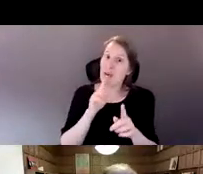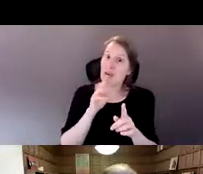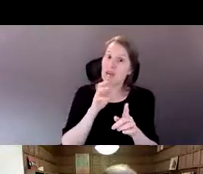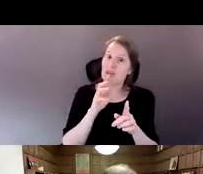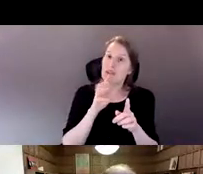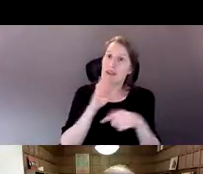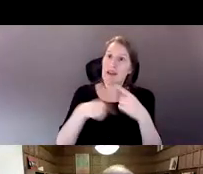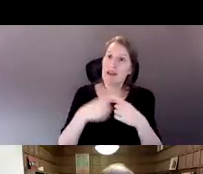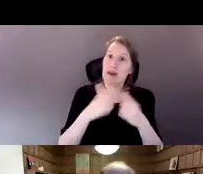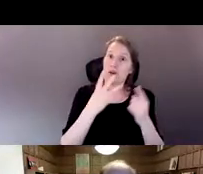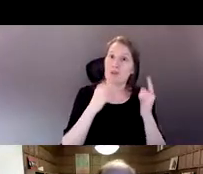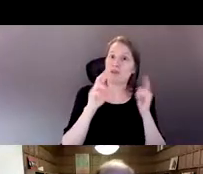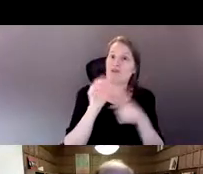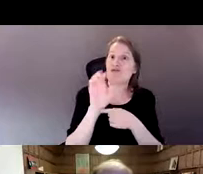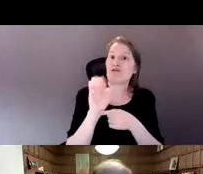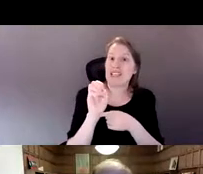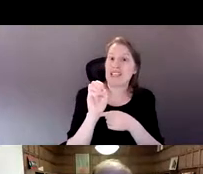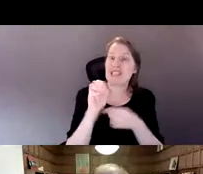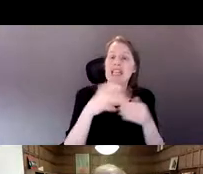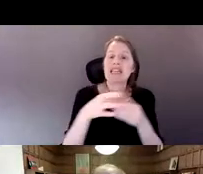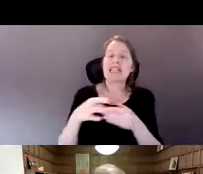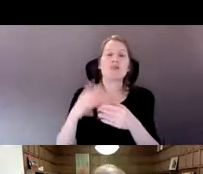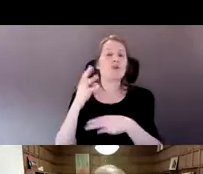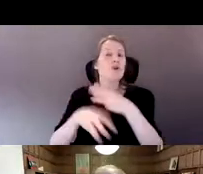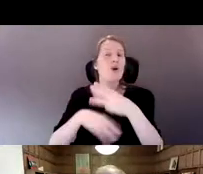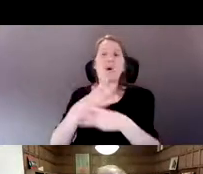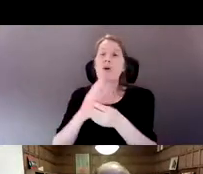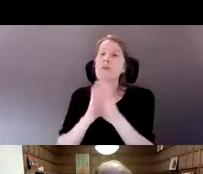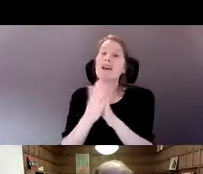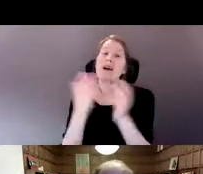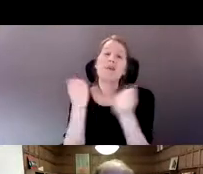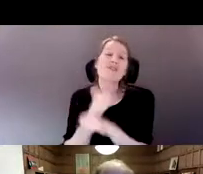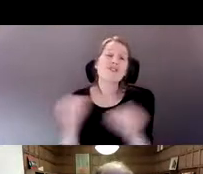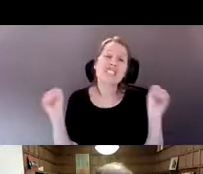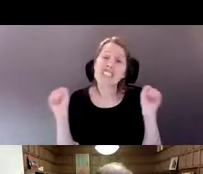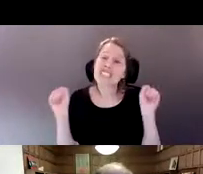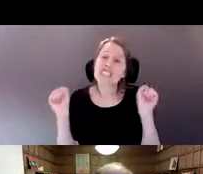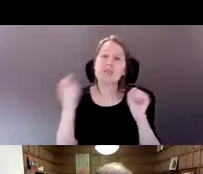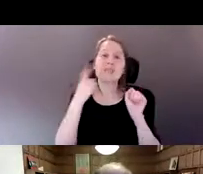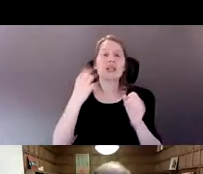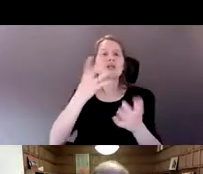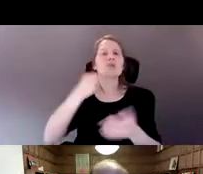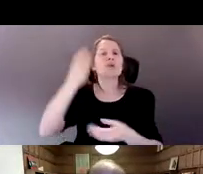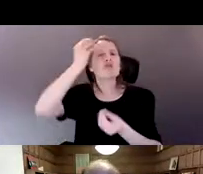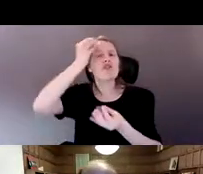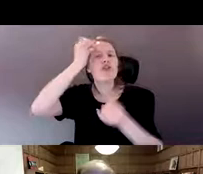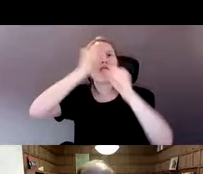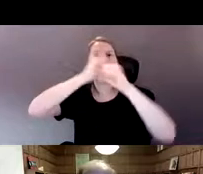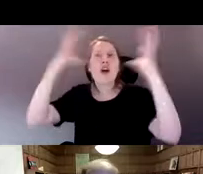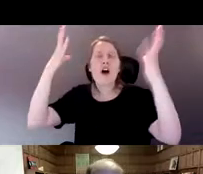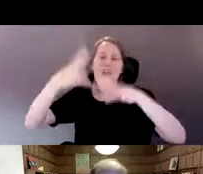race as the emancipation of the world from Jewish thought. You all